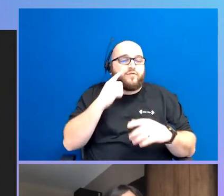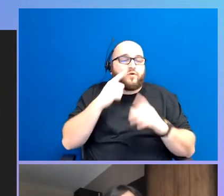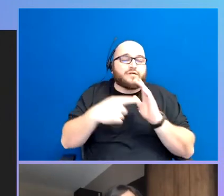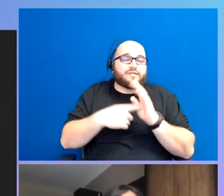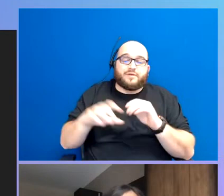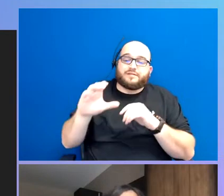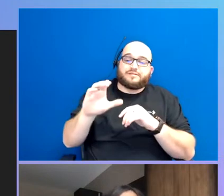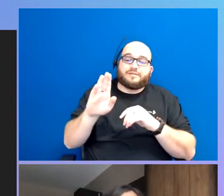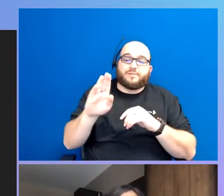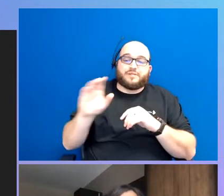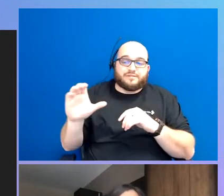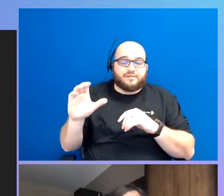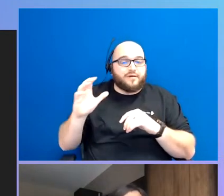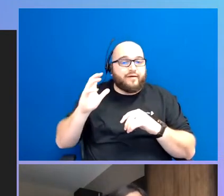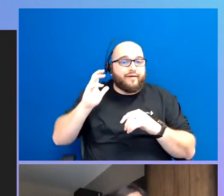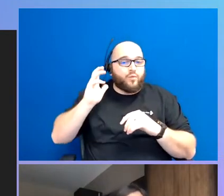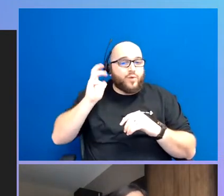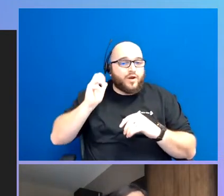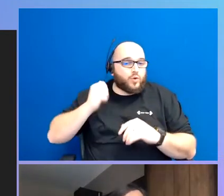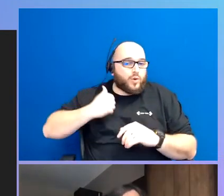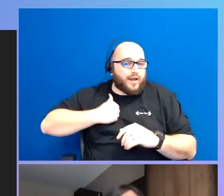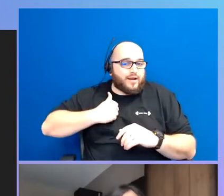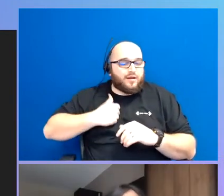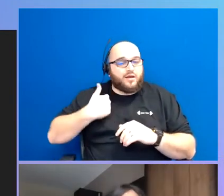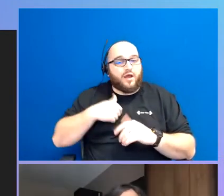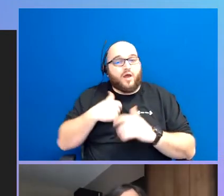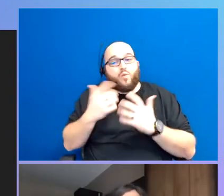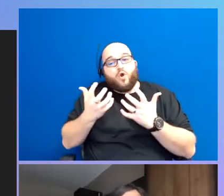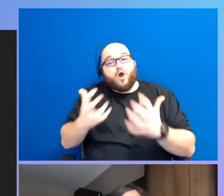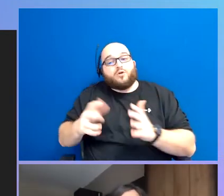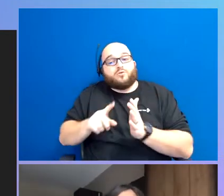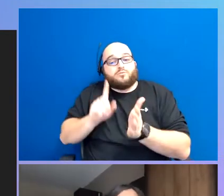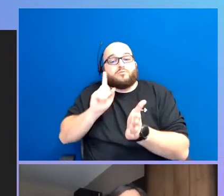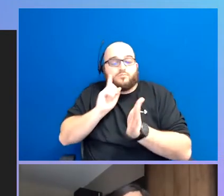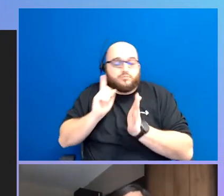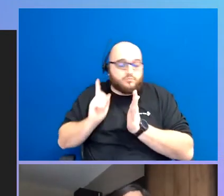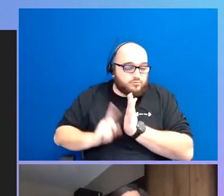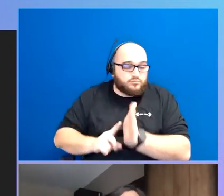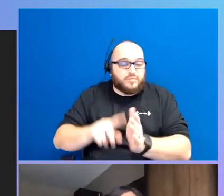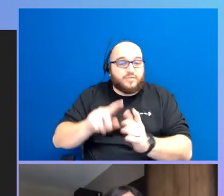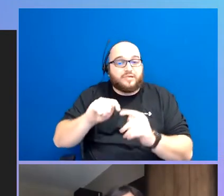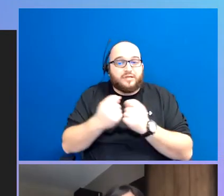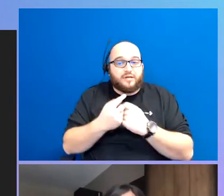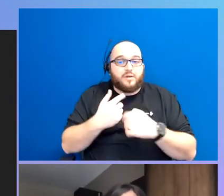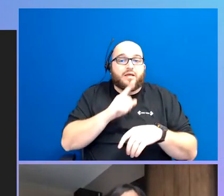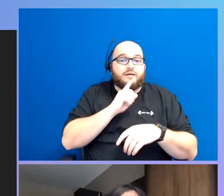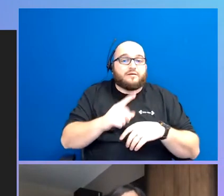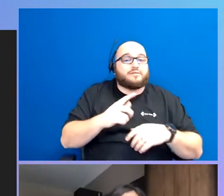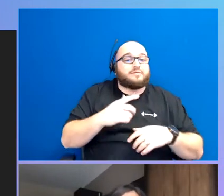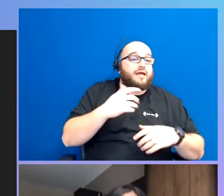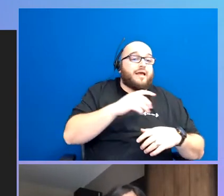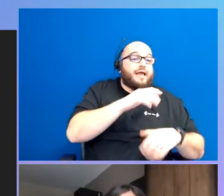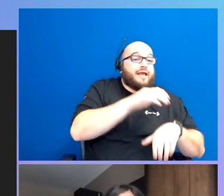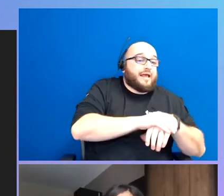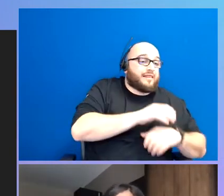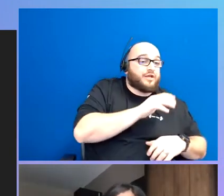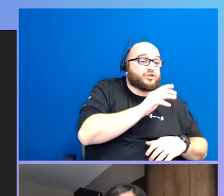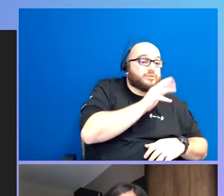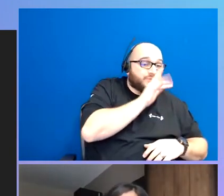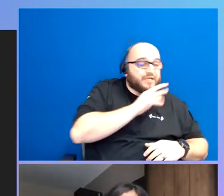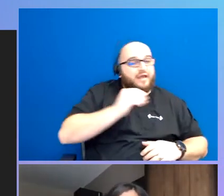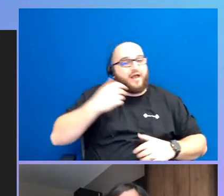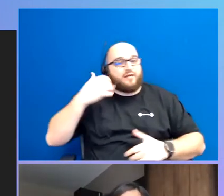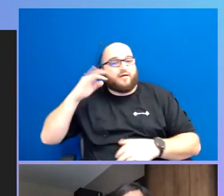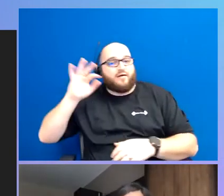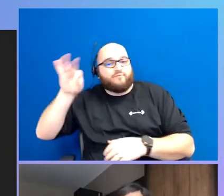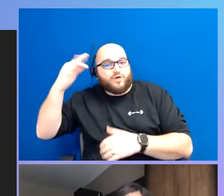Radio Canada, our audience research team surveys Anglophones and Francophones, so English and French